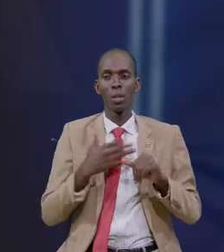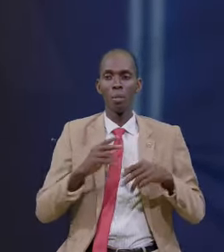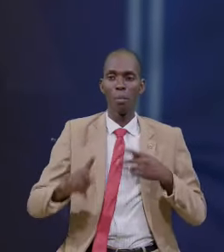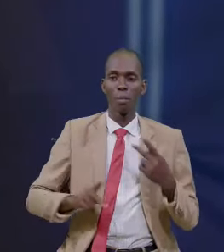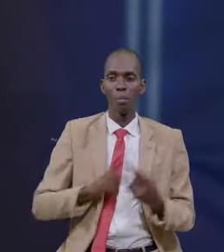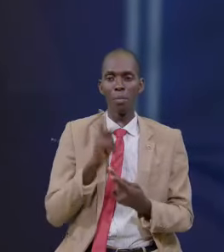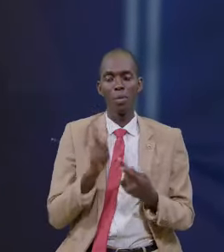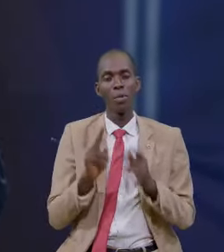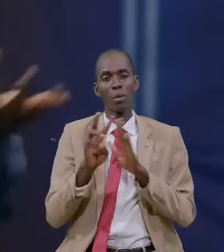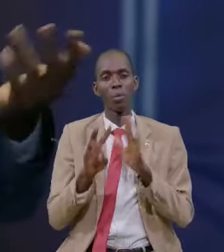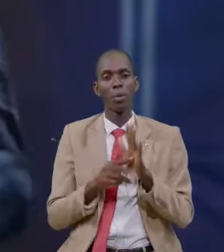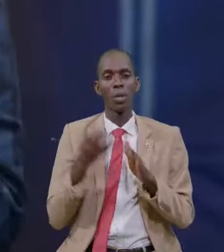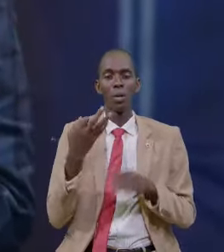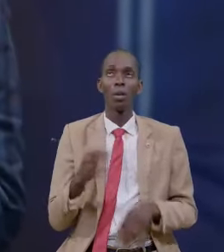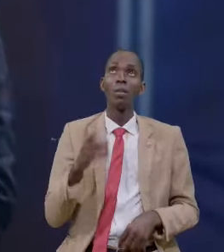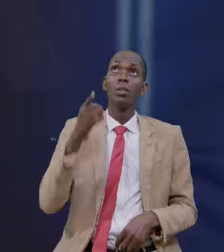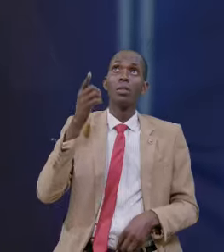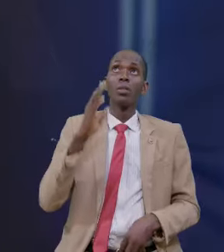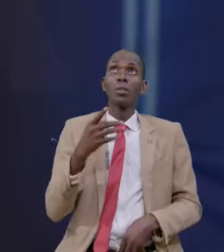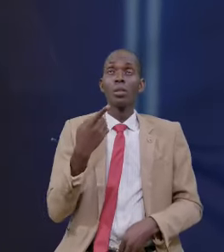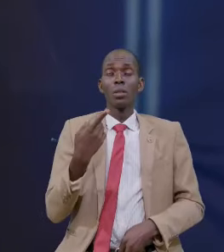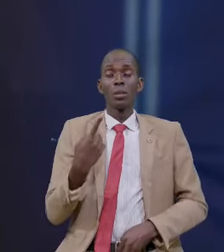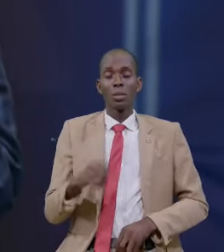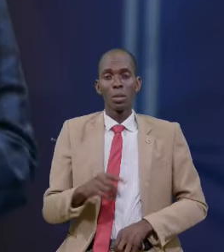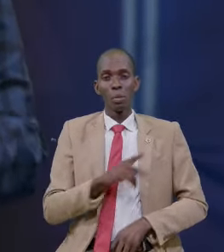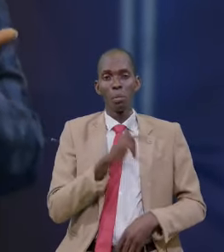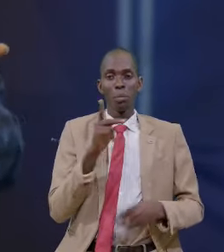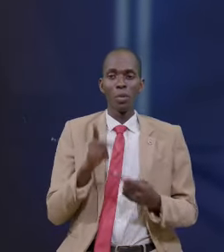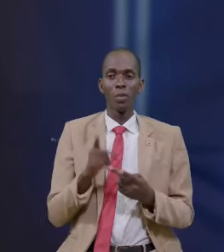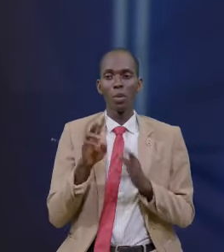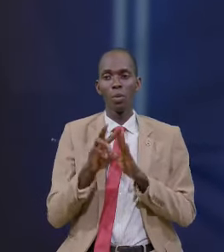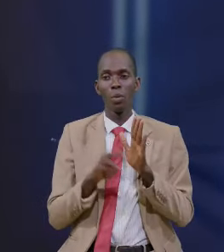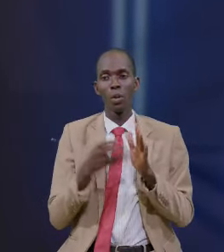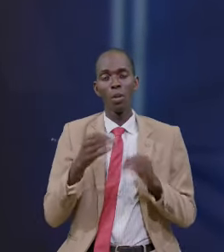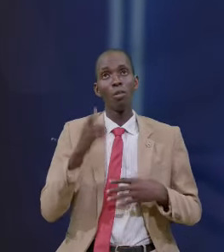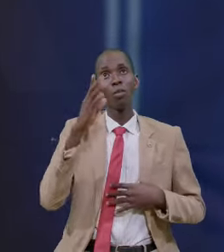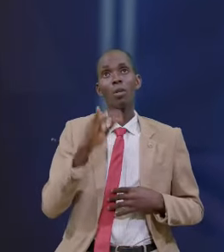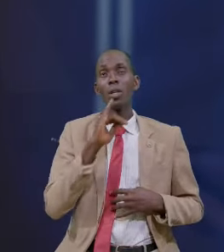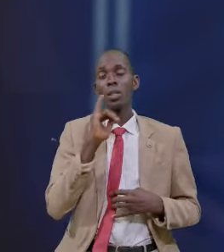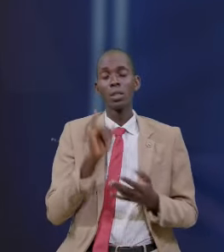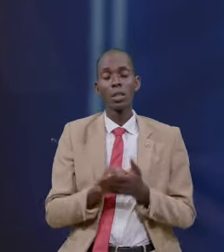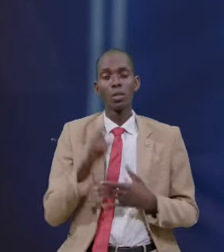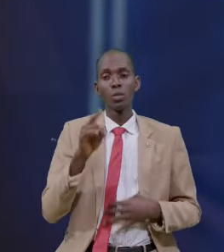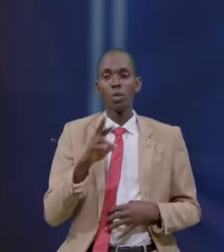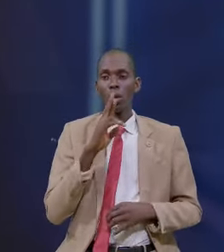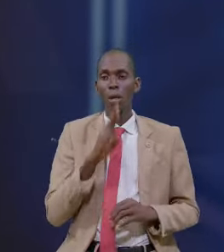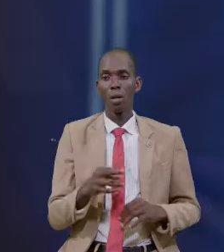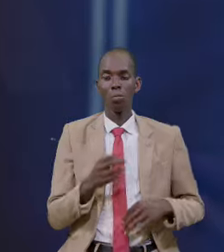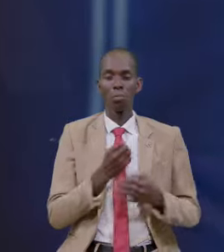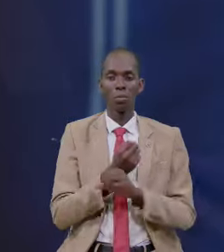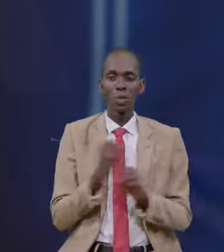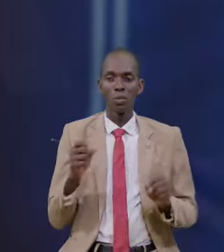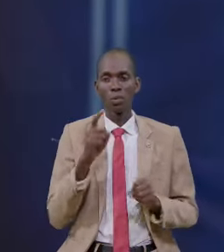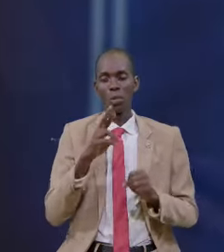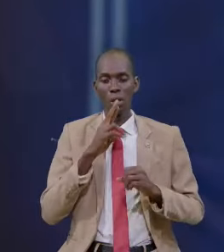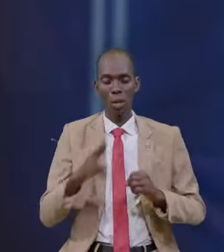of God. The perfect will of God is that you are saved, you are sound, you are strong.